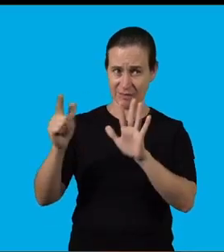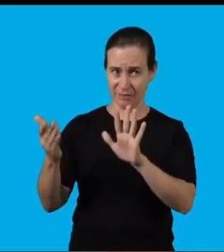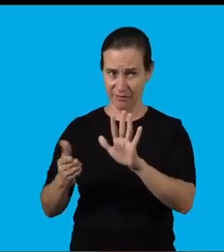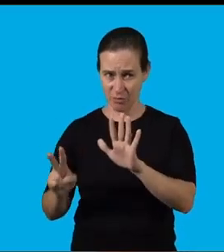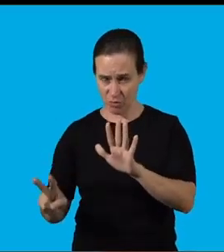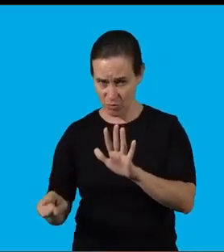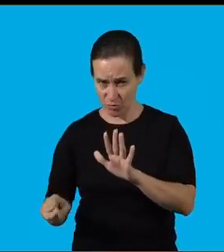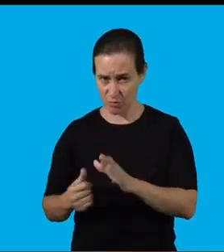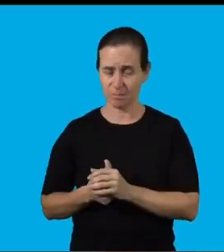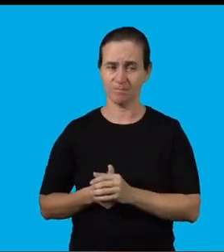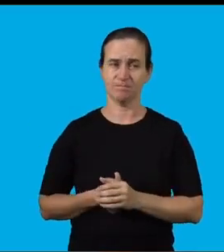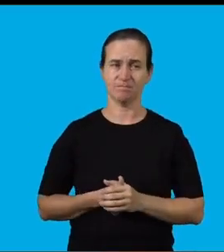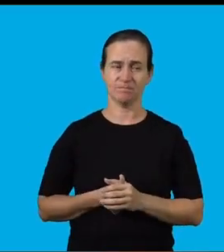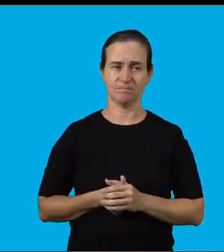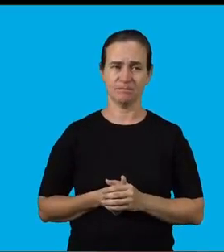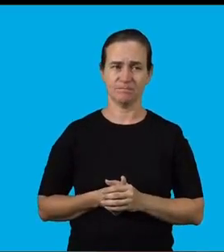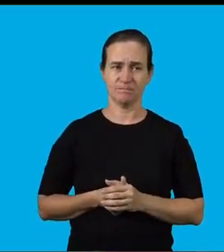7 over 2,